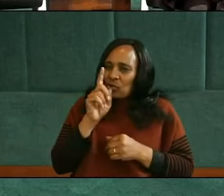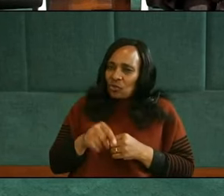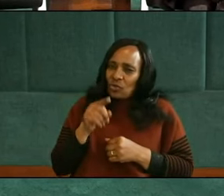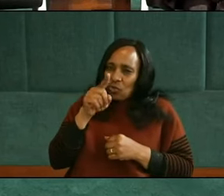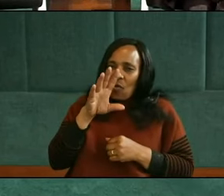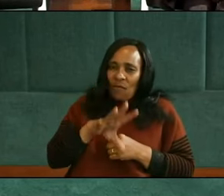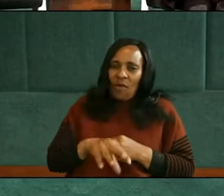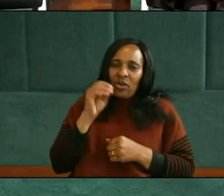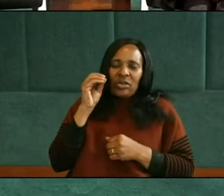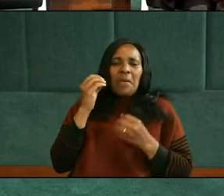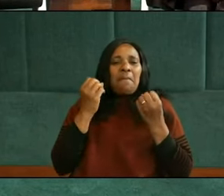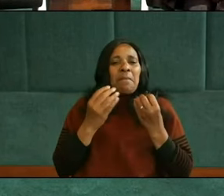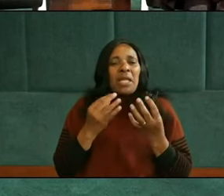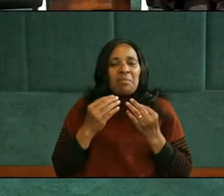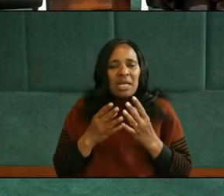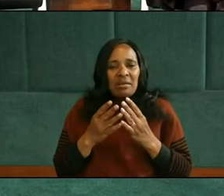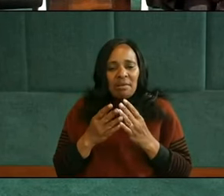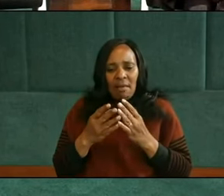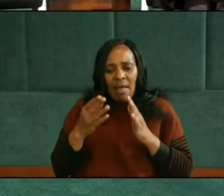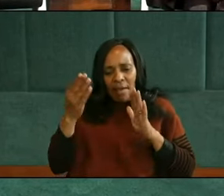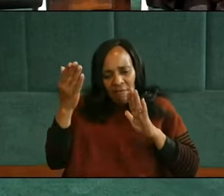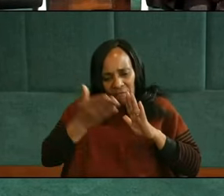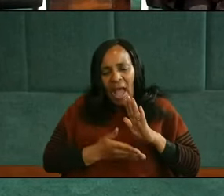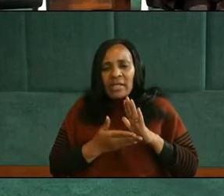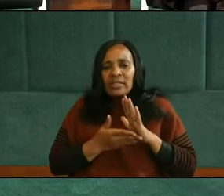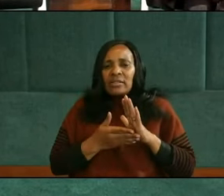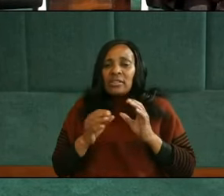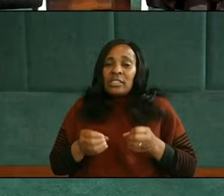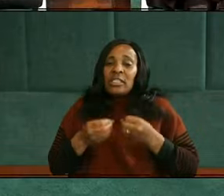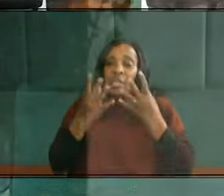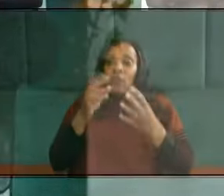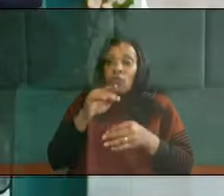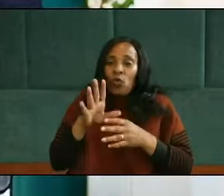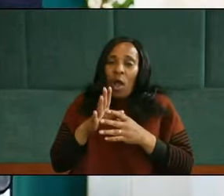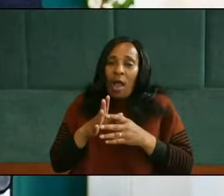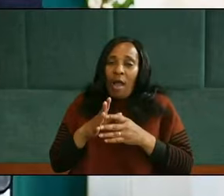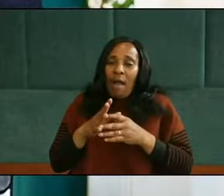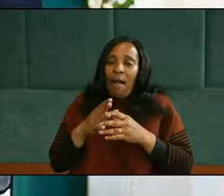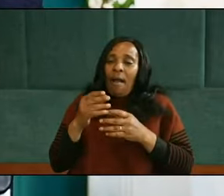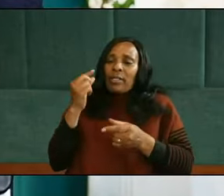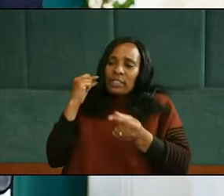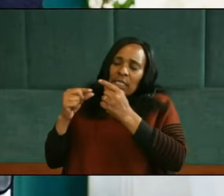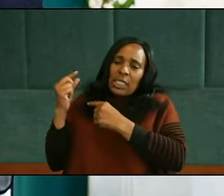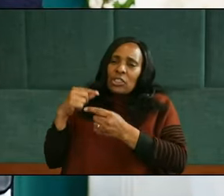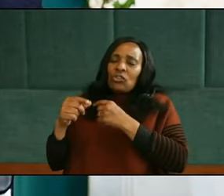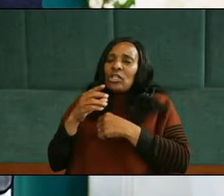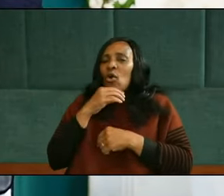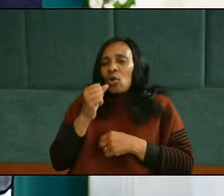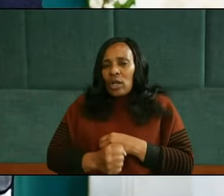found several records that give your ancestors' birth dates. Which